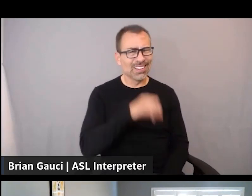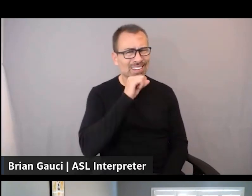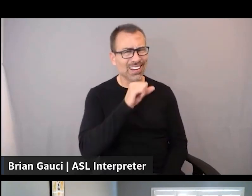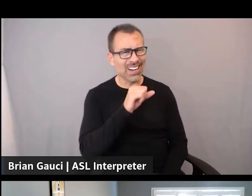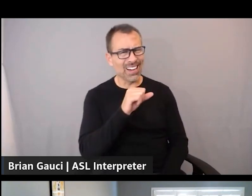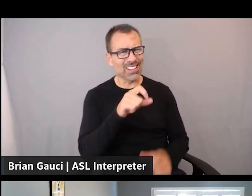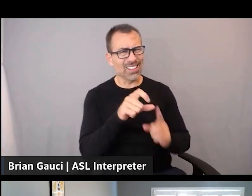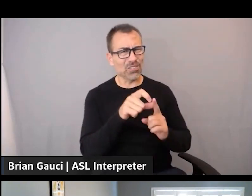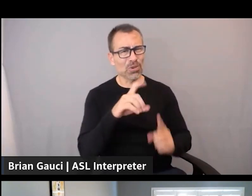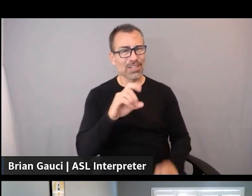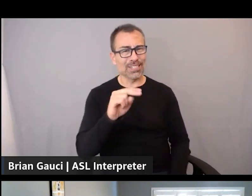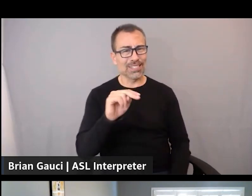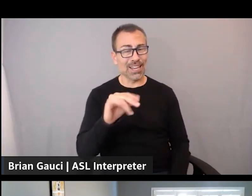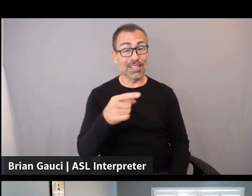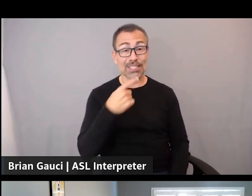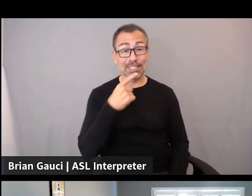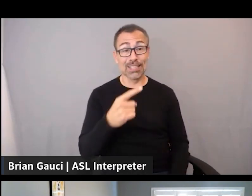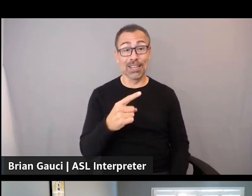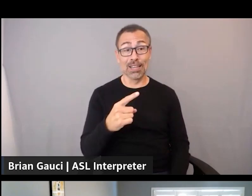Danny. Compliance is code.